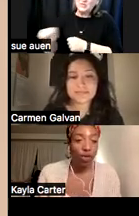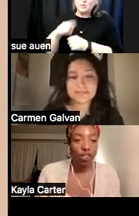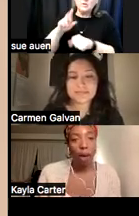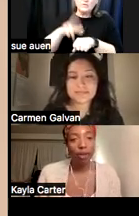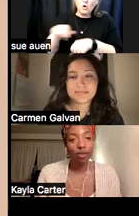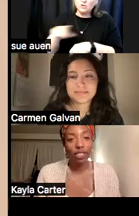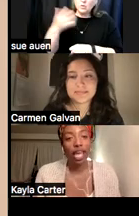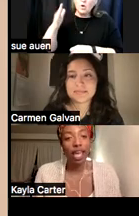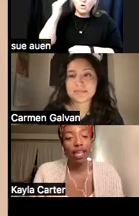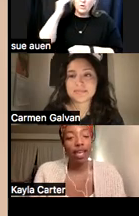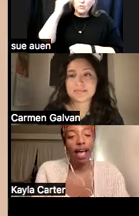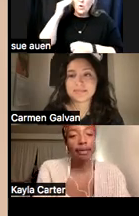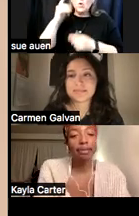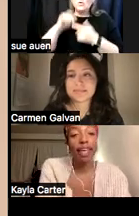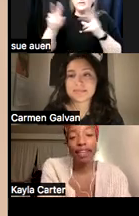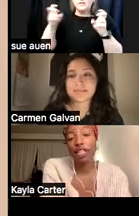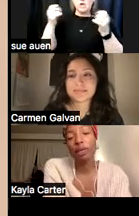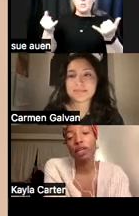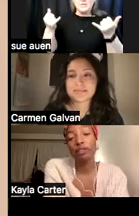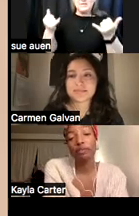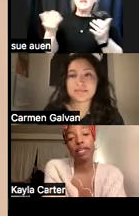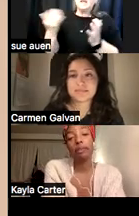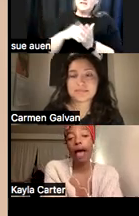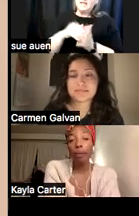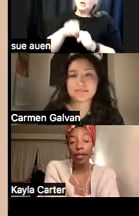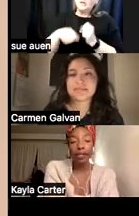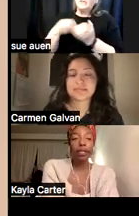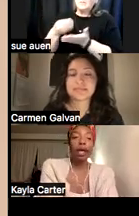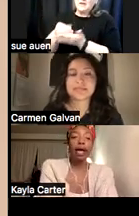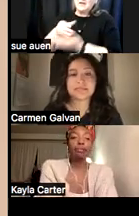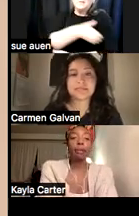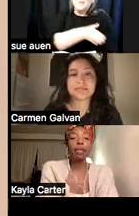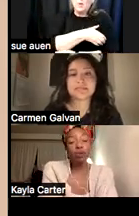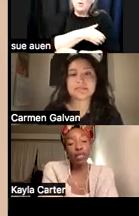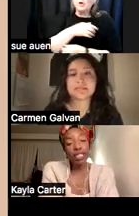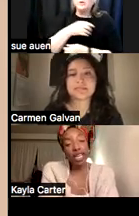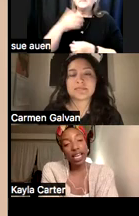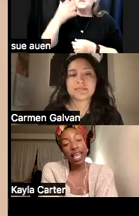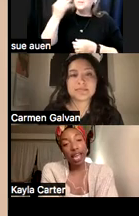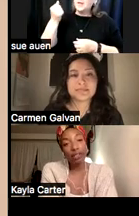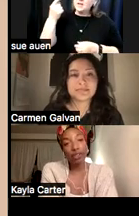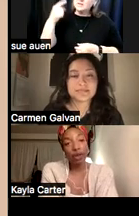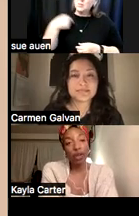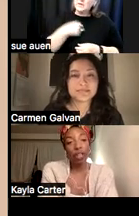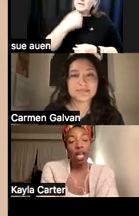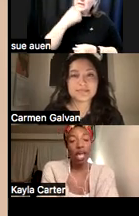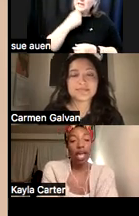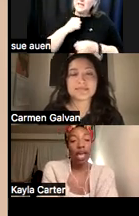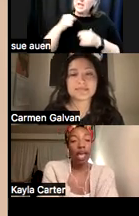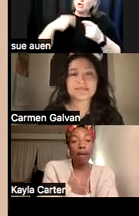all know, the topic for today, again, is going to be grief, money, and power. Because we did a care